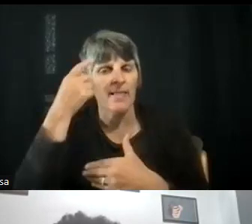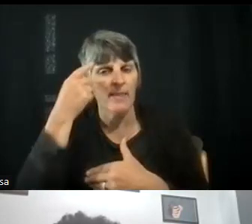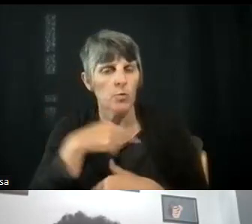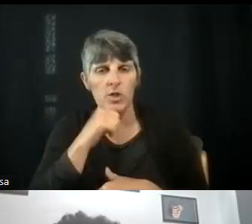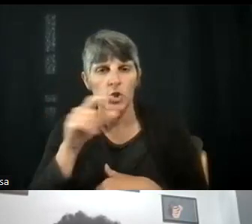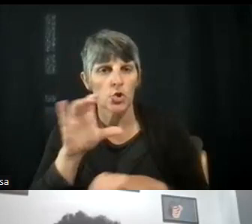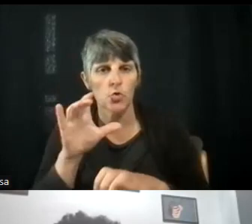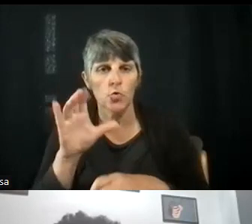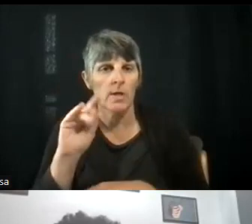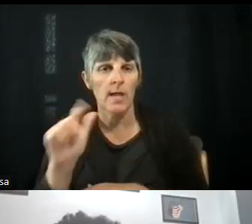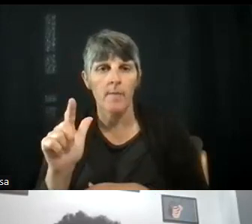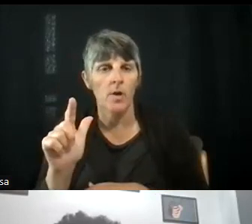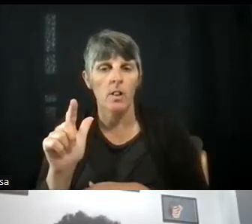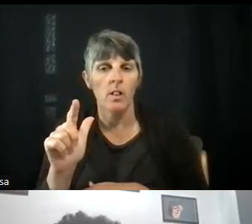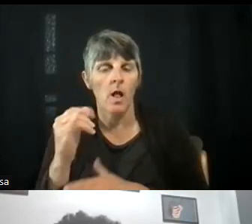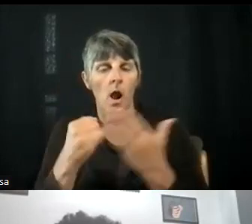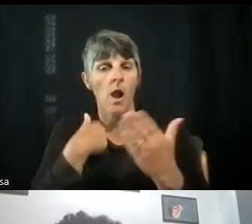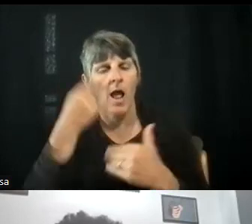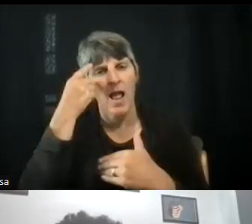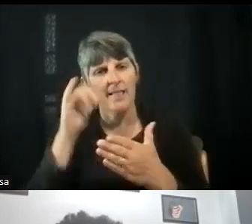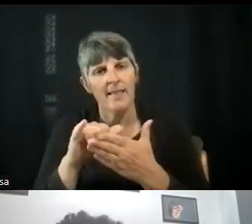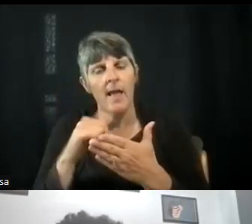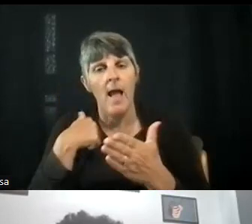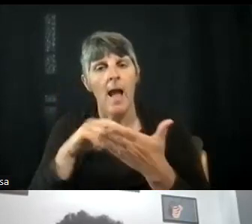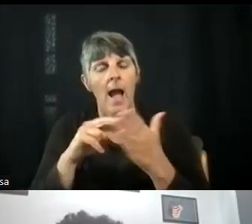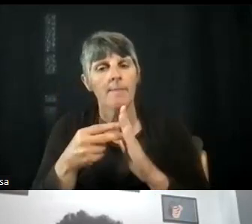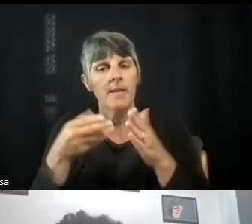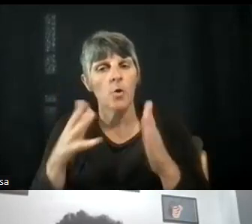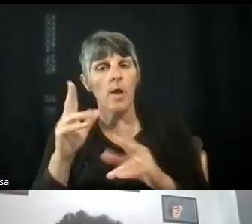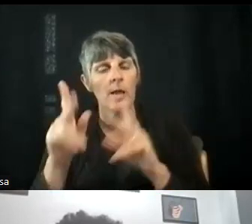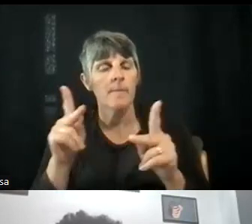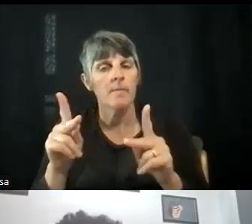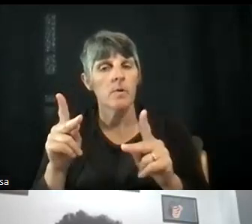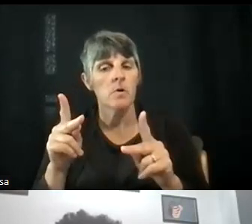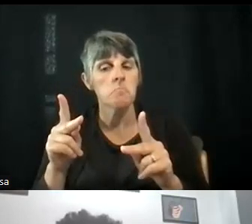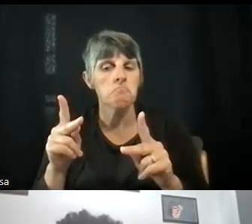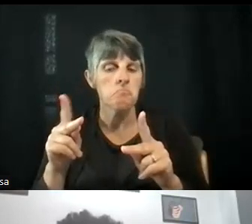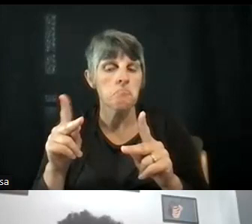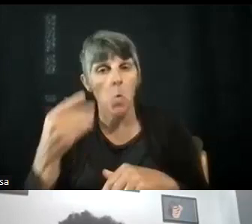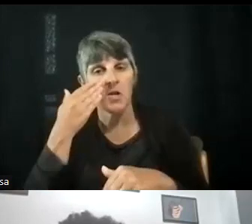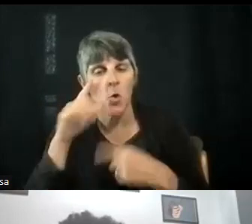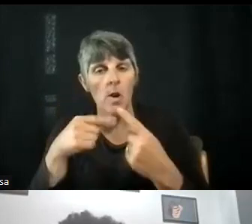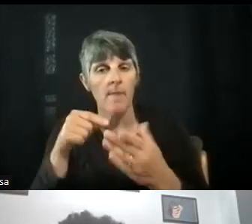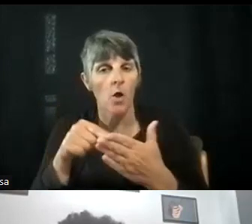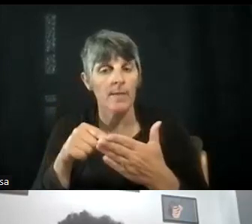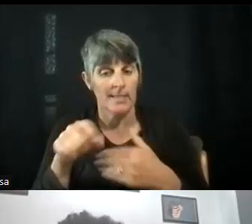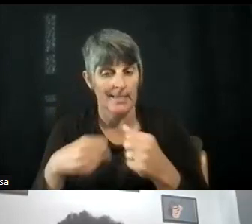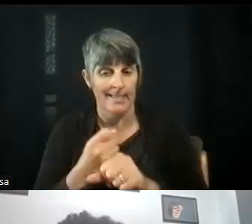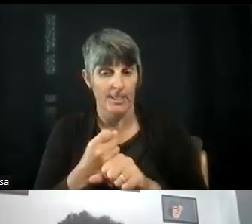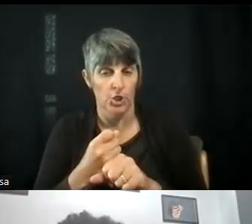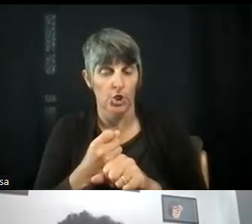do the capital art. I think that, in a way, people are kind of only knowing about this